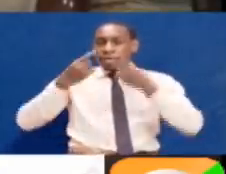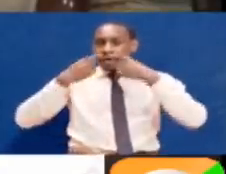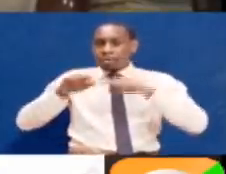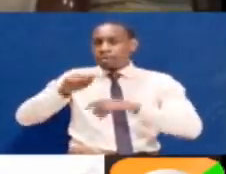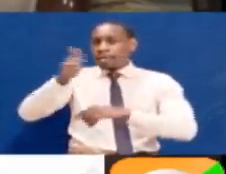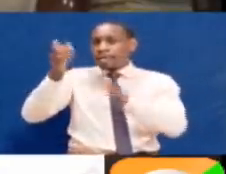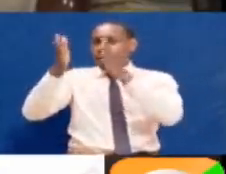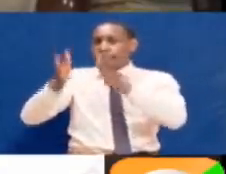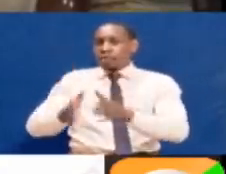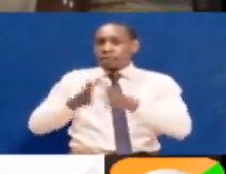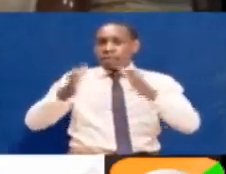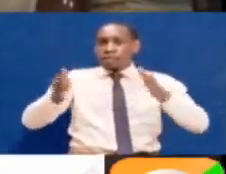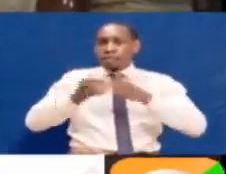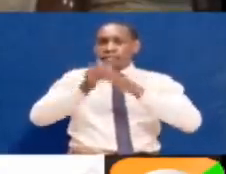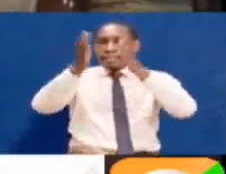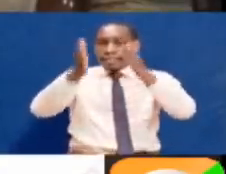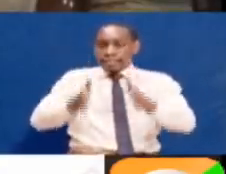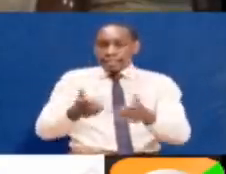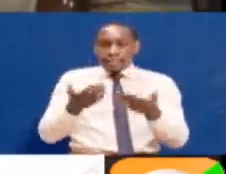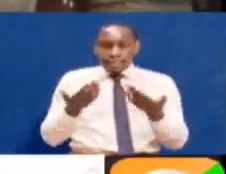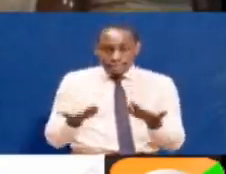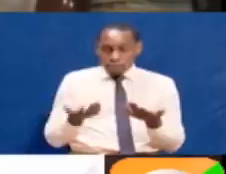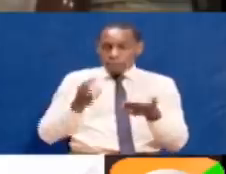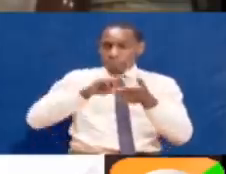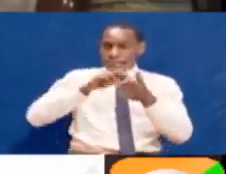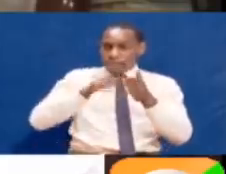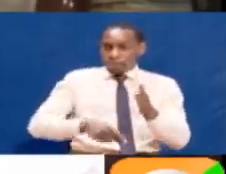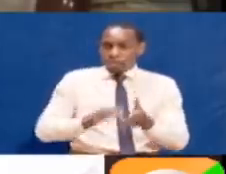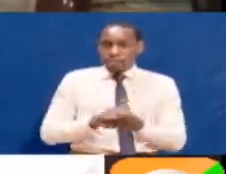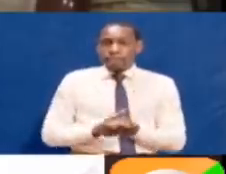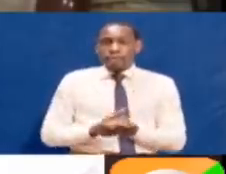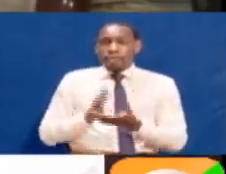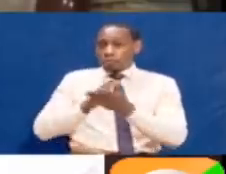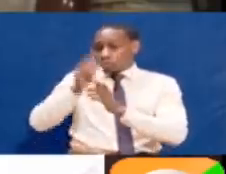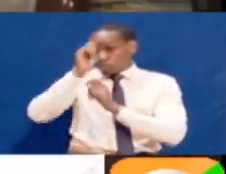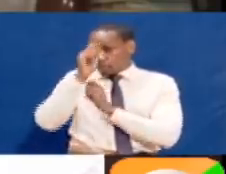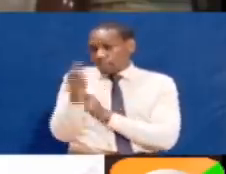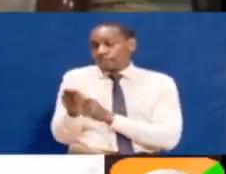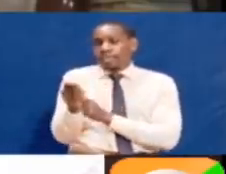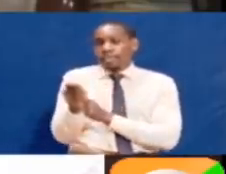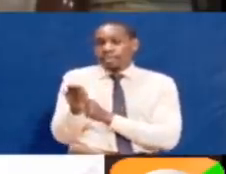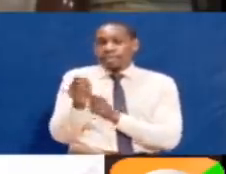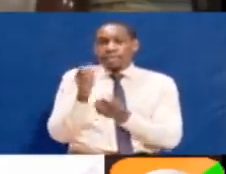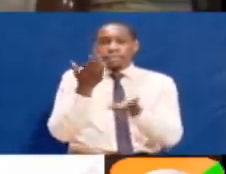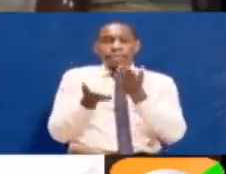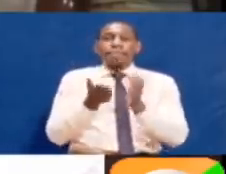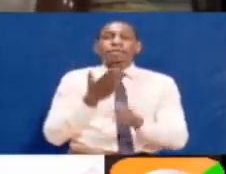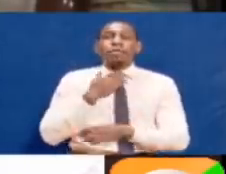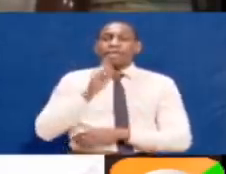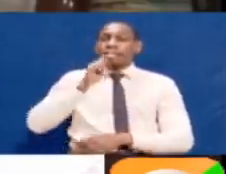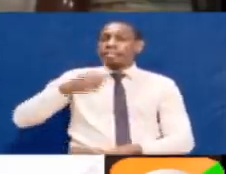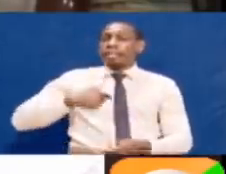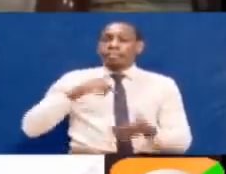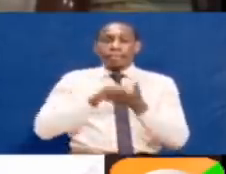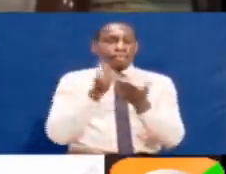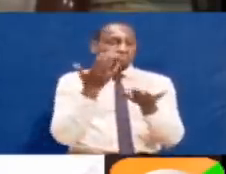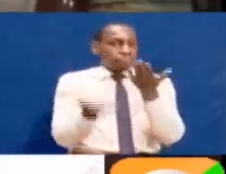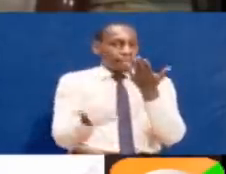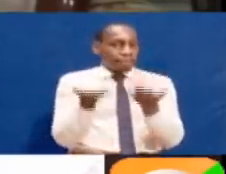somebody else as the majority leader. So I have respect, unless you want to tell me that,